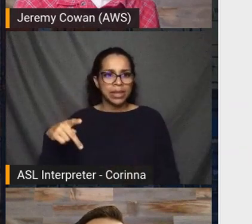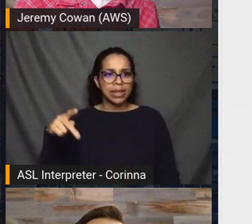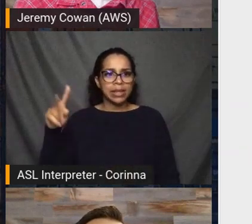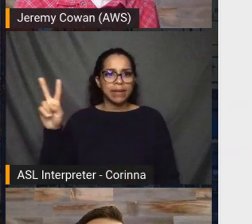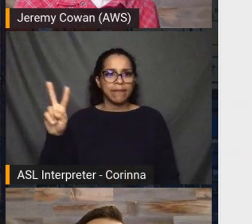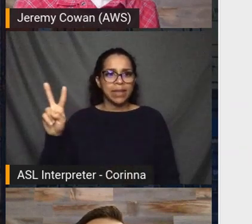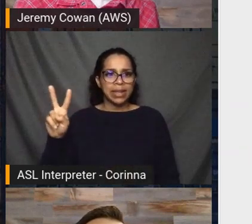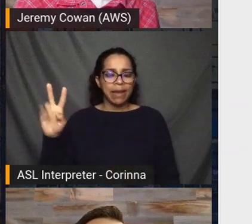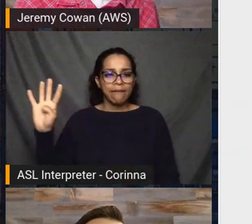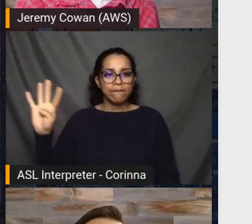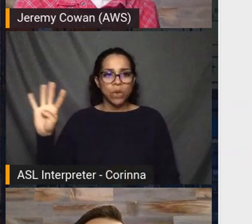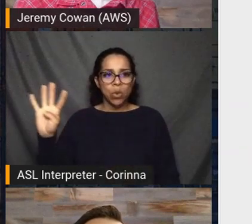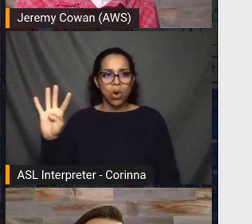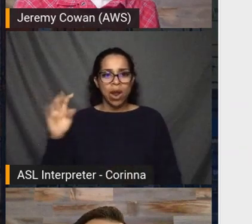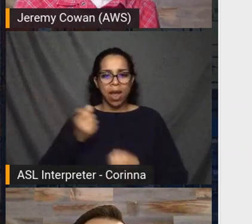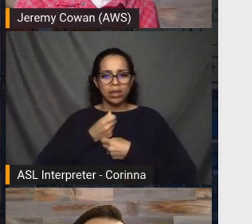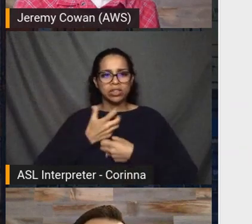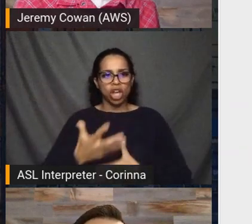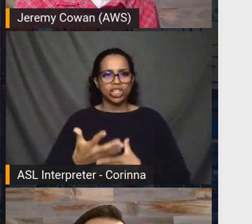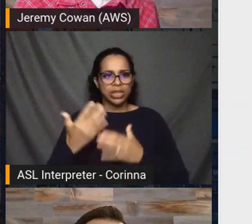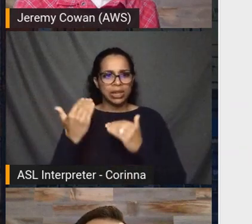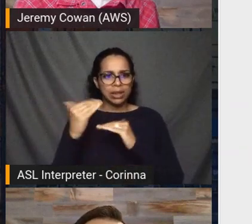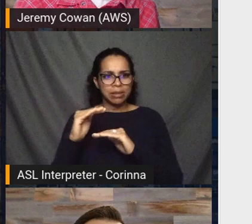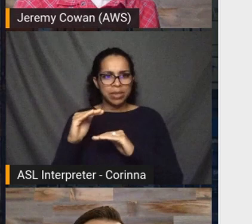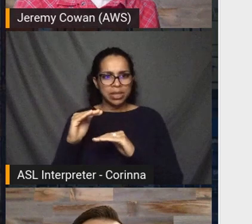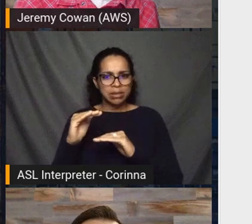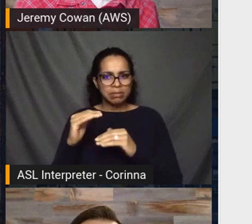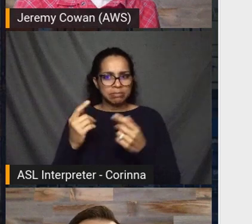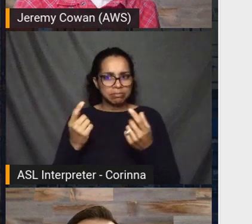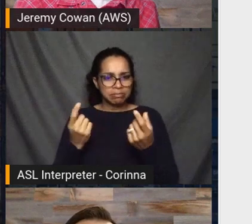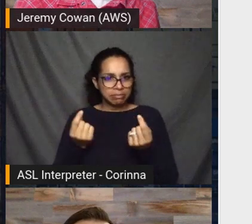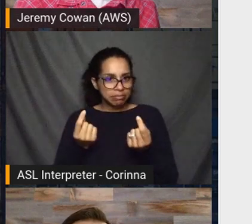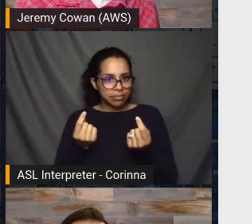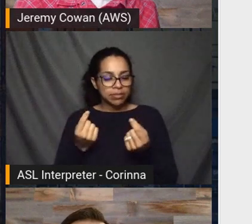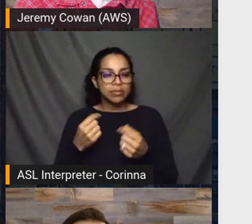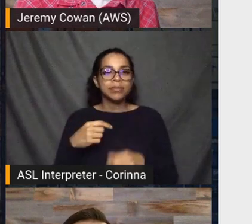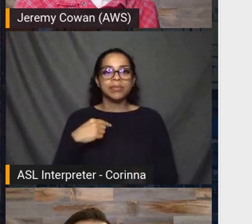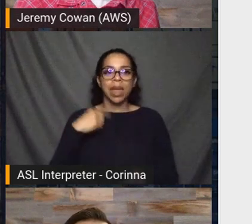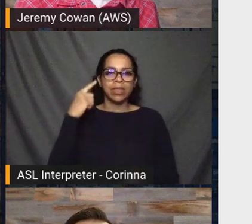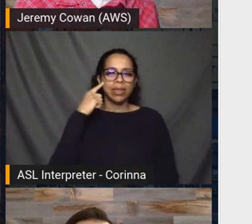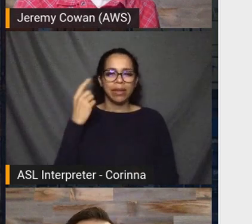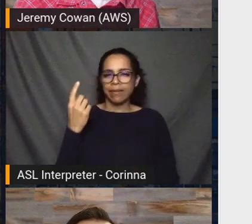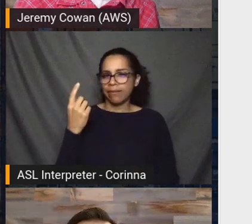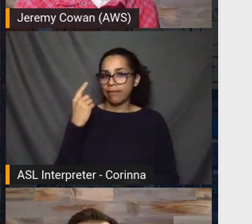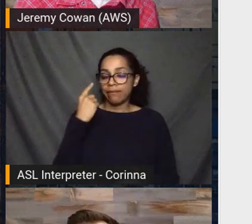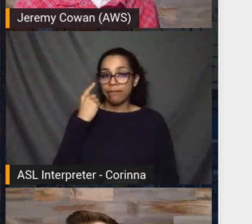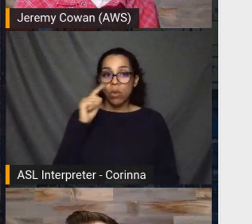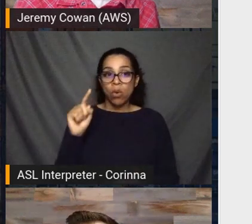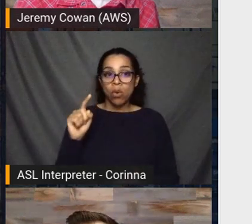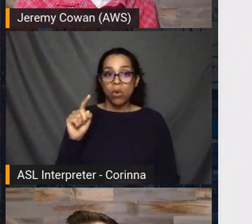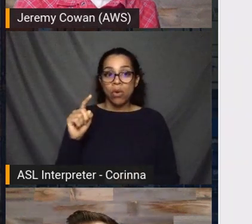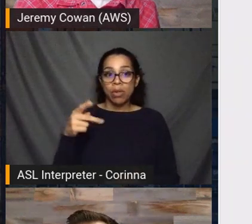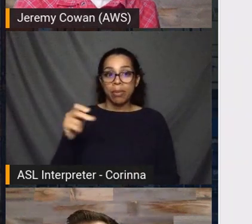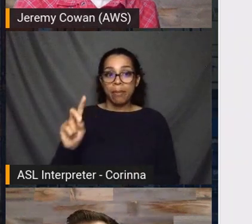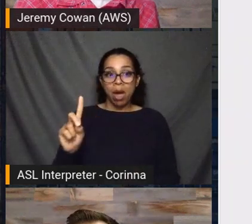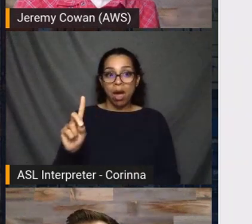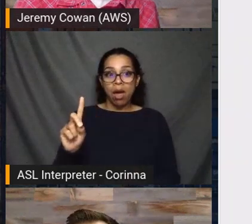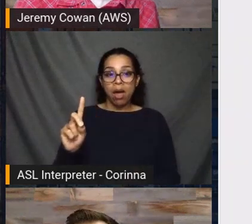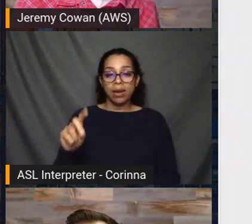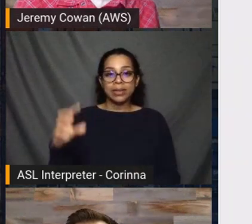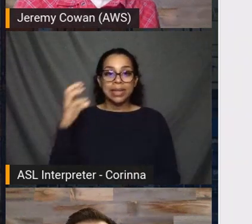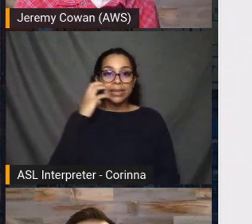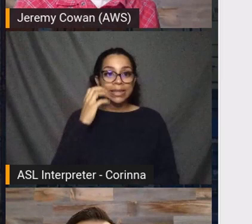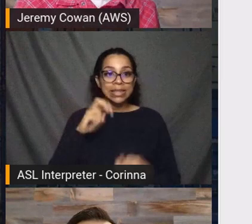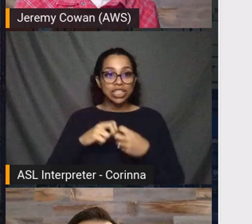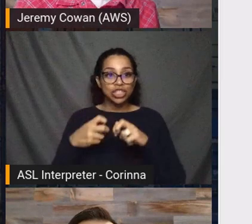exhaustion limits, what it is, right? What it is for me. So I think for the pod density issue on a node, we kind of introduced something called